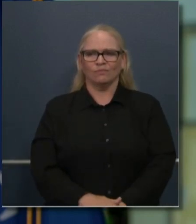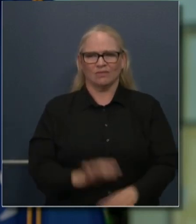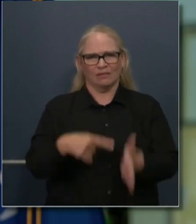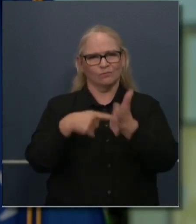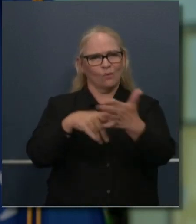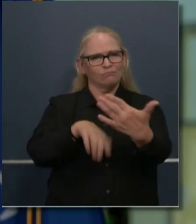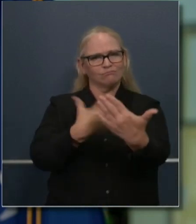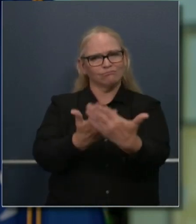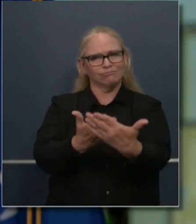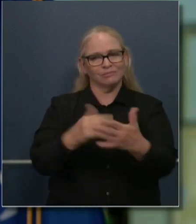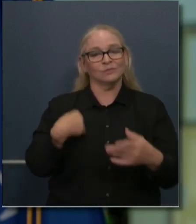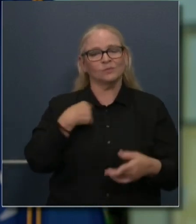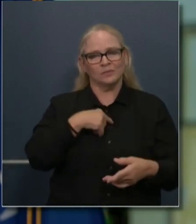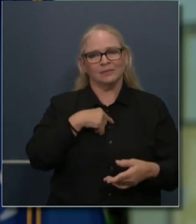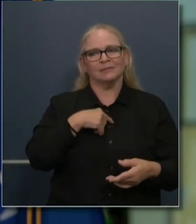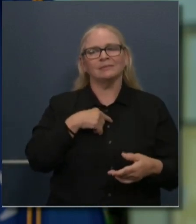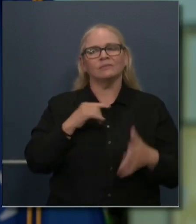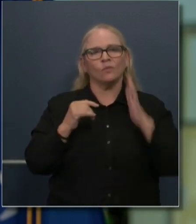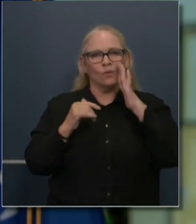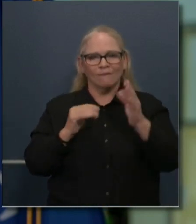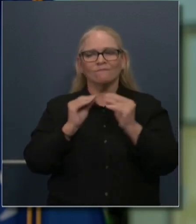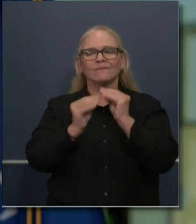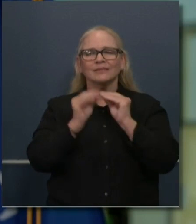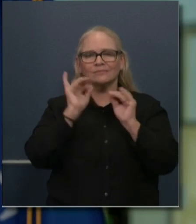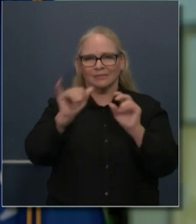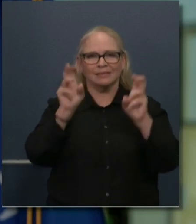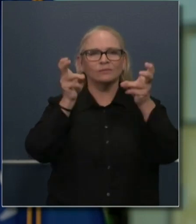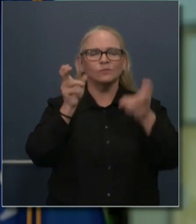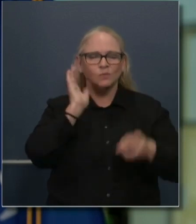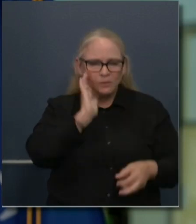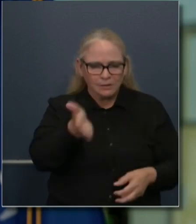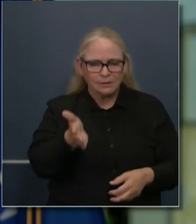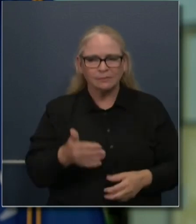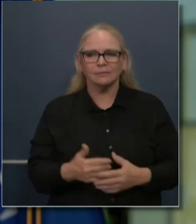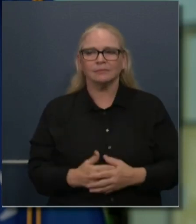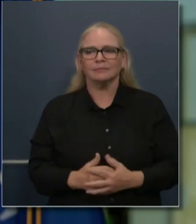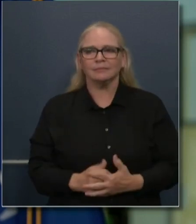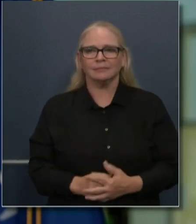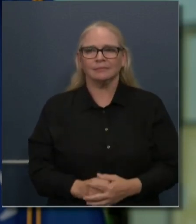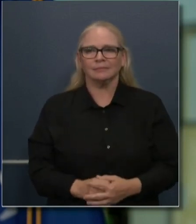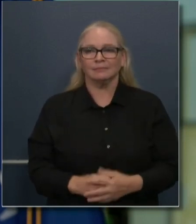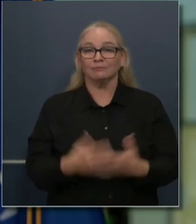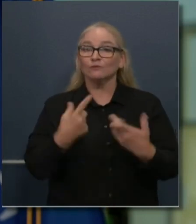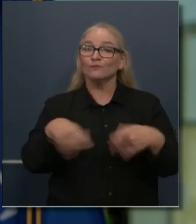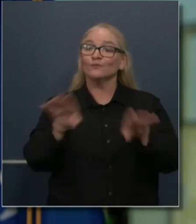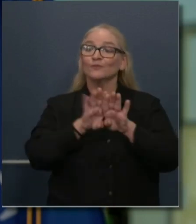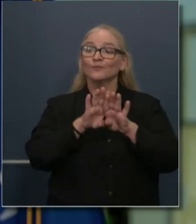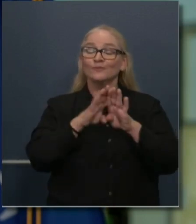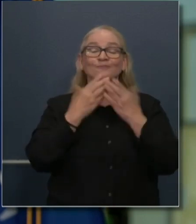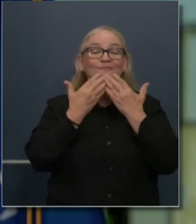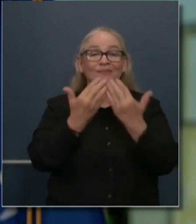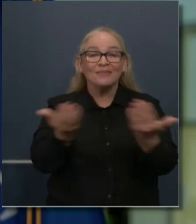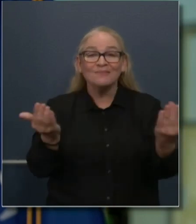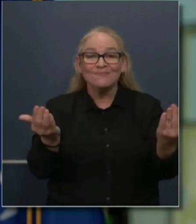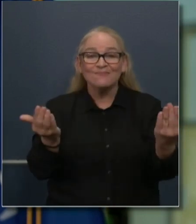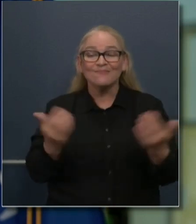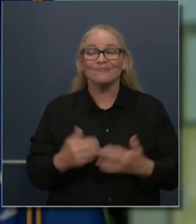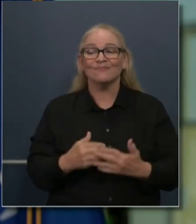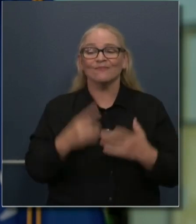we want to fix, something we want to address. So with that, I want to thank all of you for the opportunity for me to address you